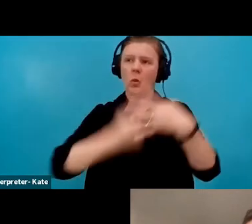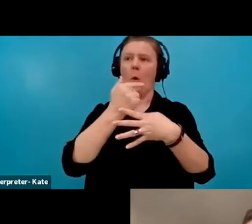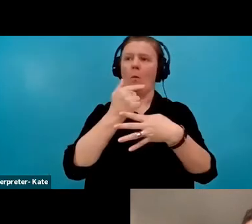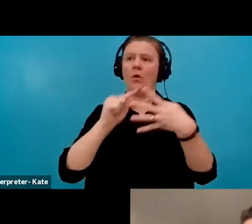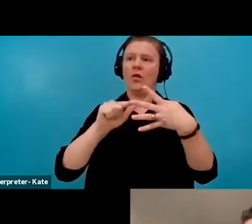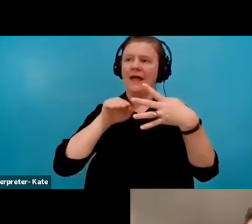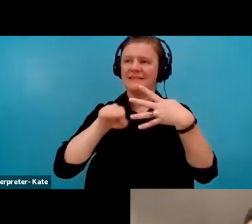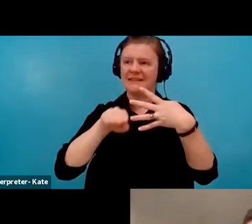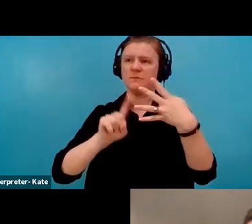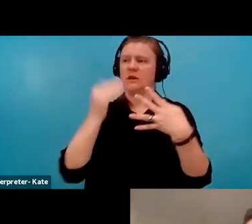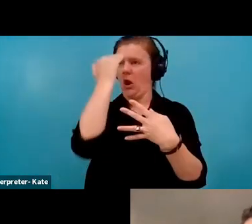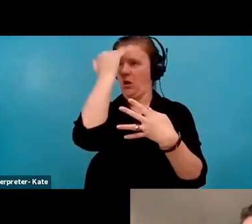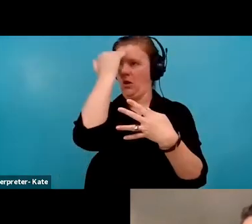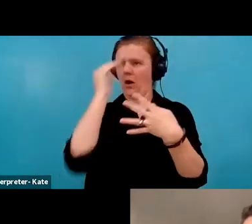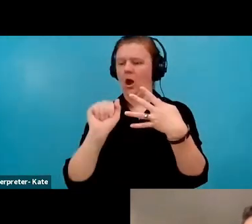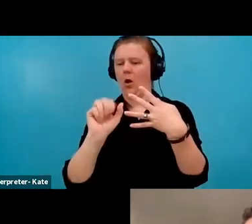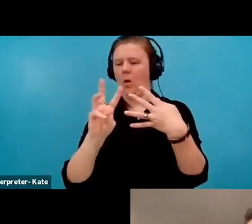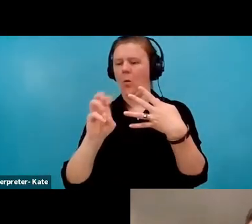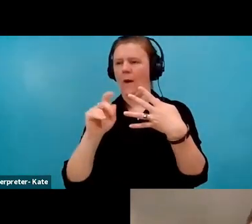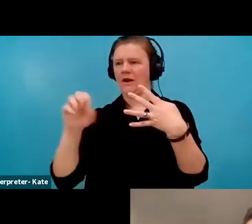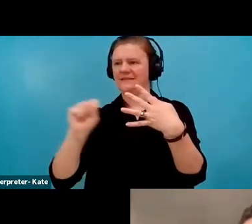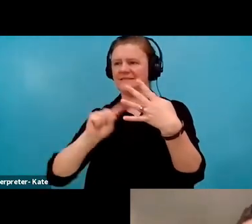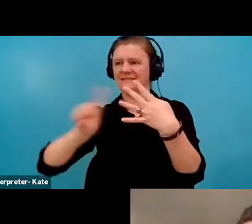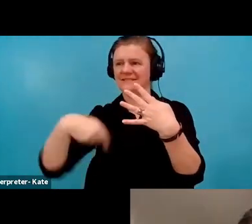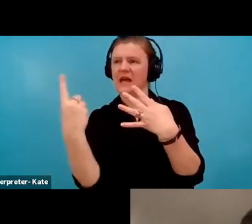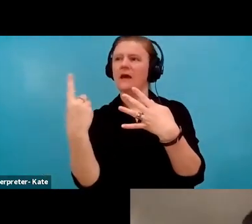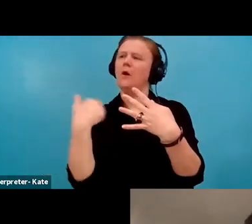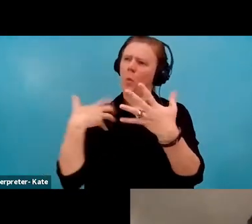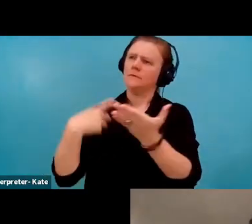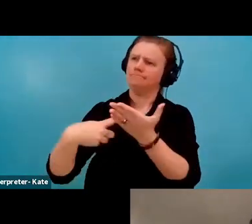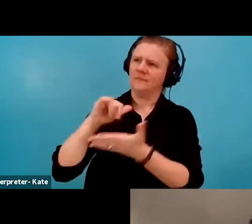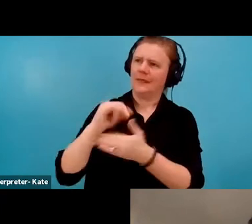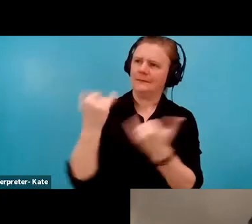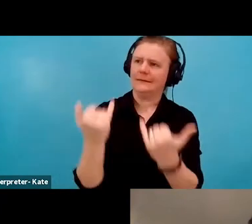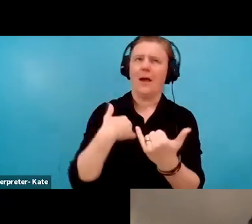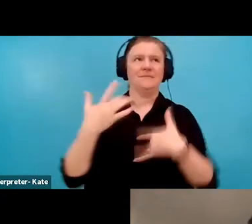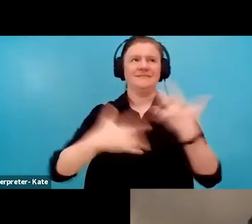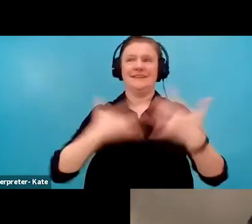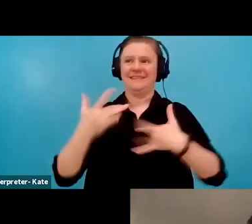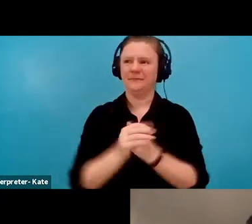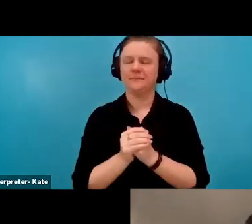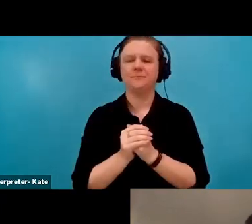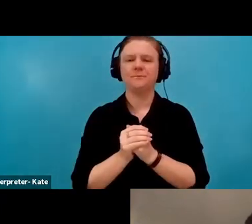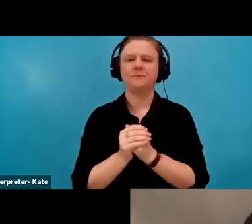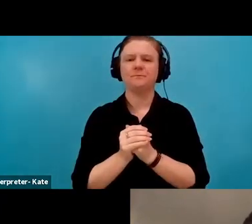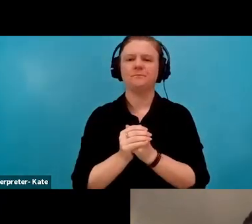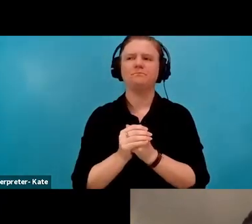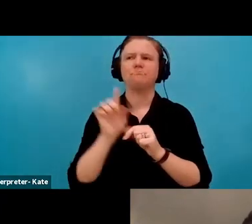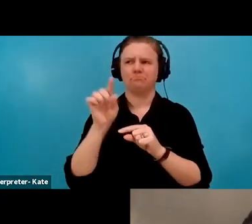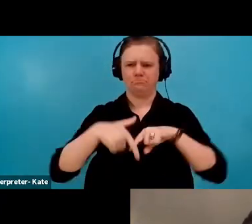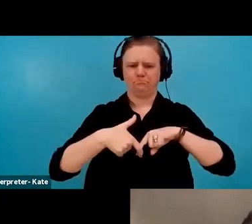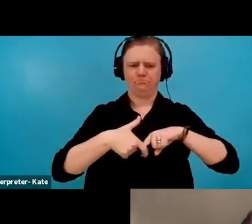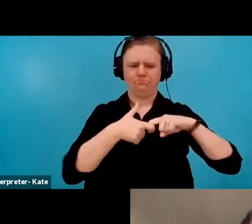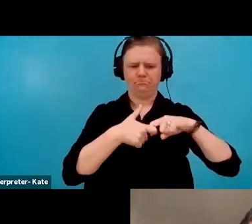accessibility in many different ways than what we would normally think. But before we get there, just a couple quick notes. If you are on